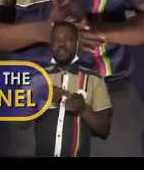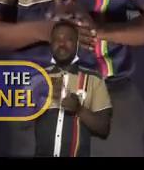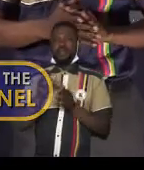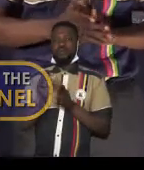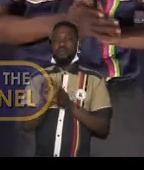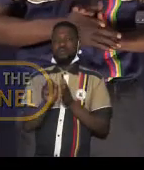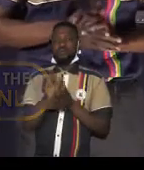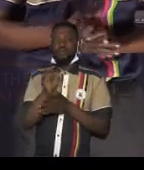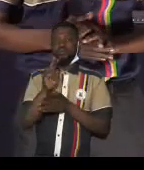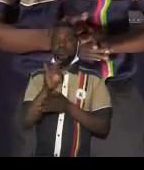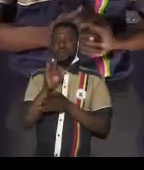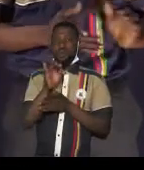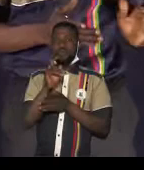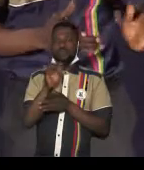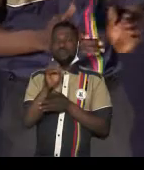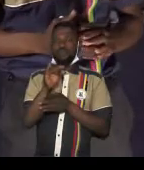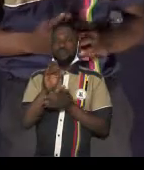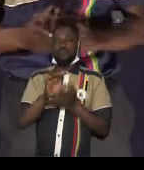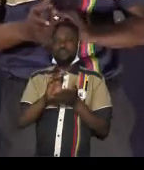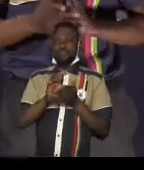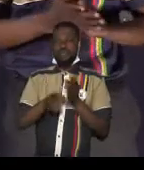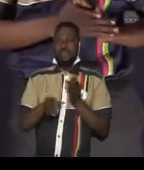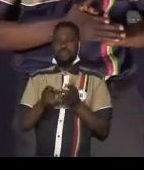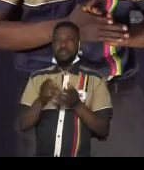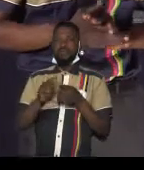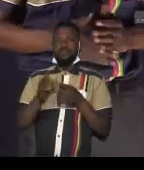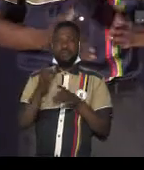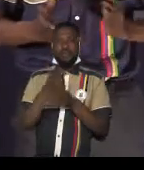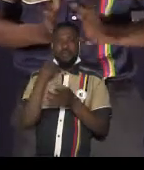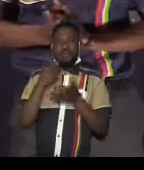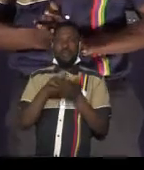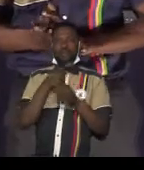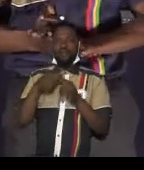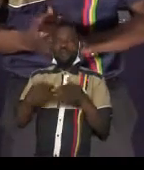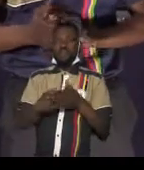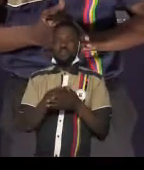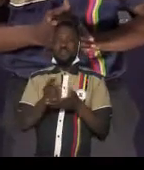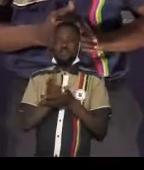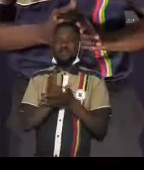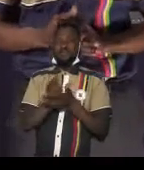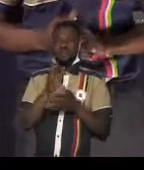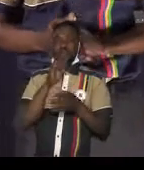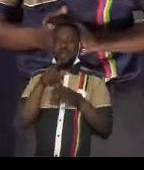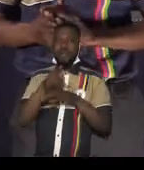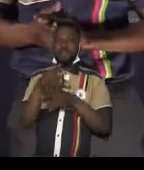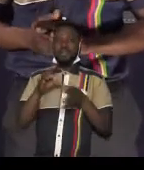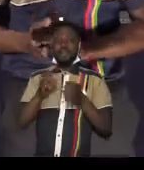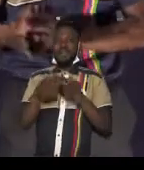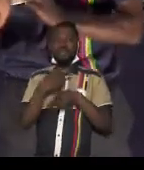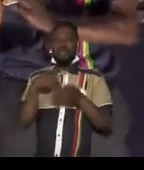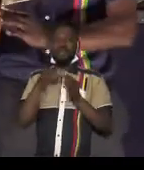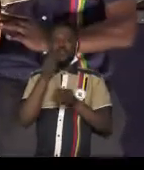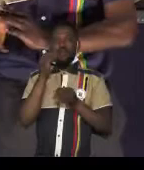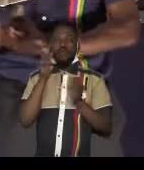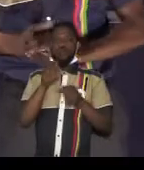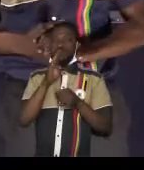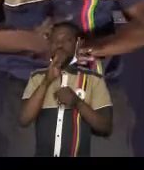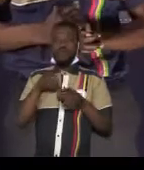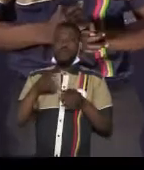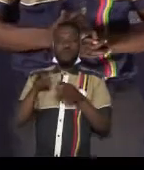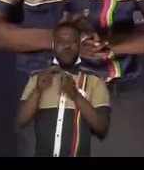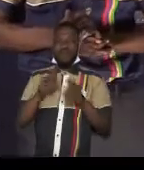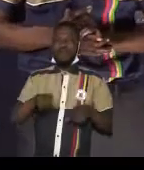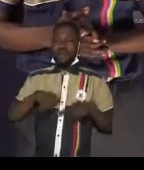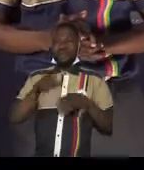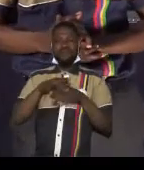to get notification when new videos are uploaded. The classroom in your home could be watched live